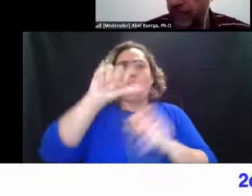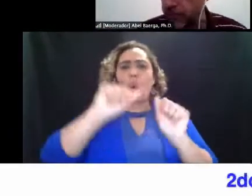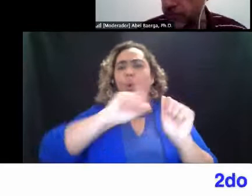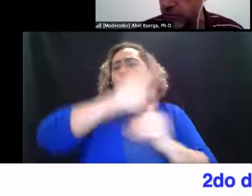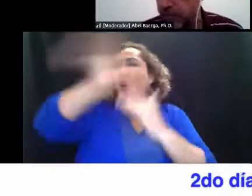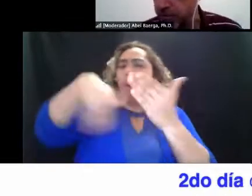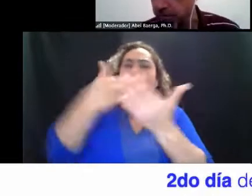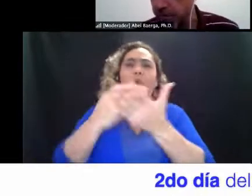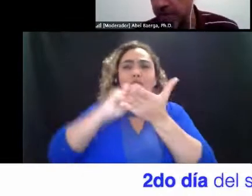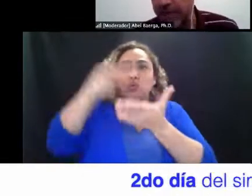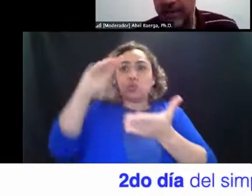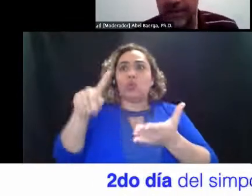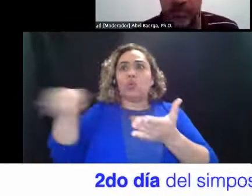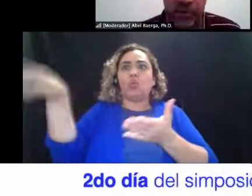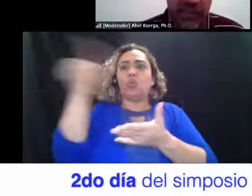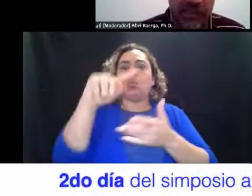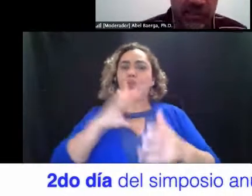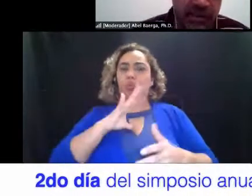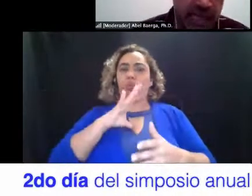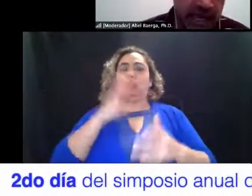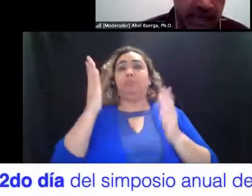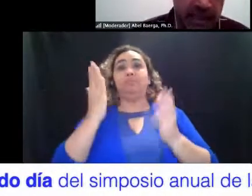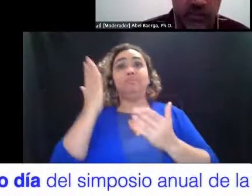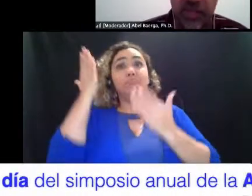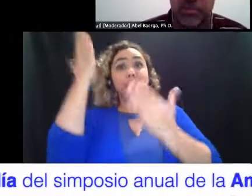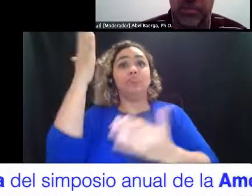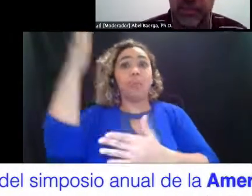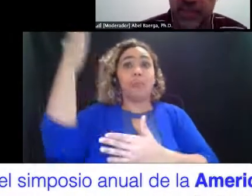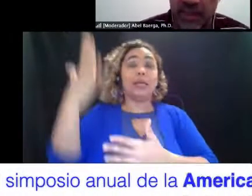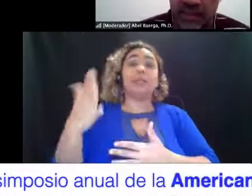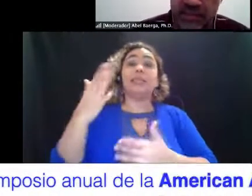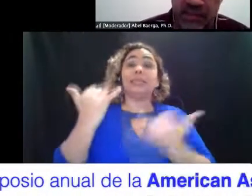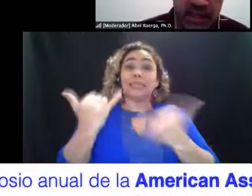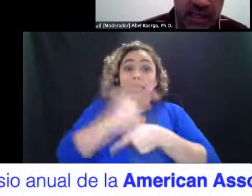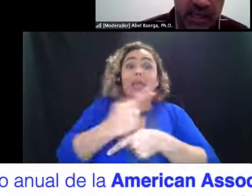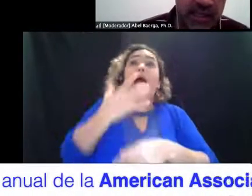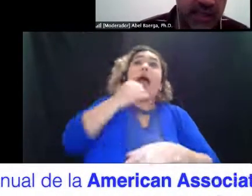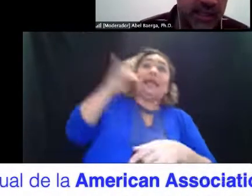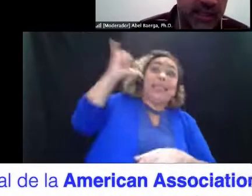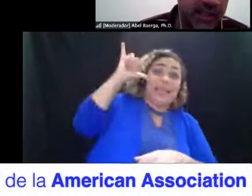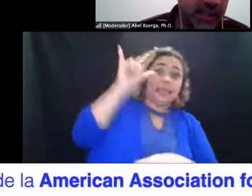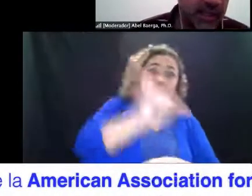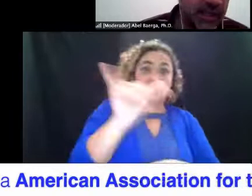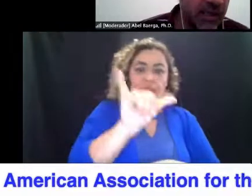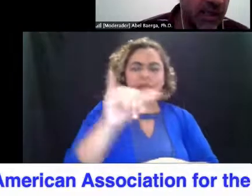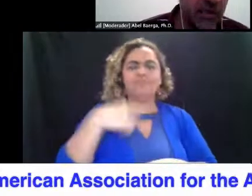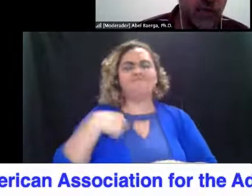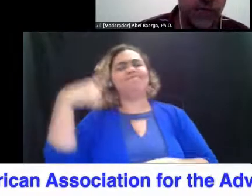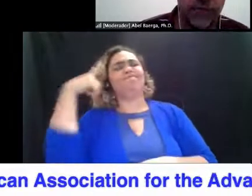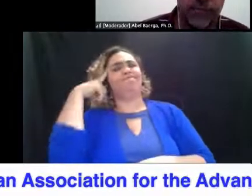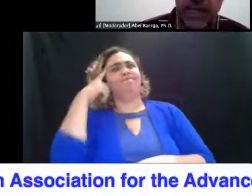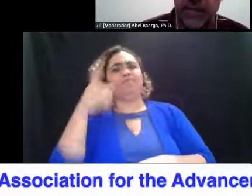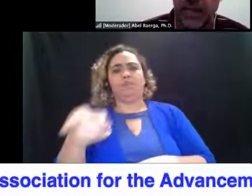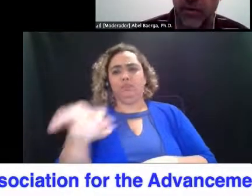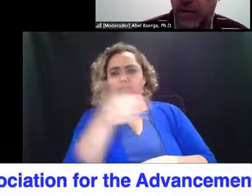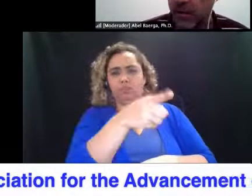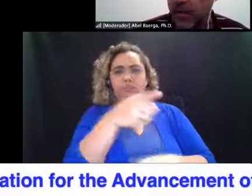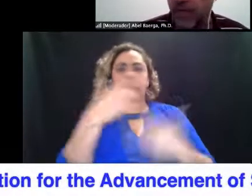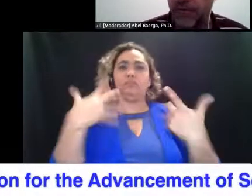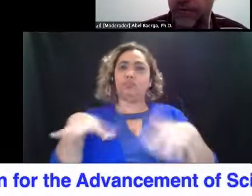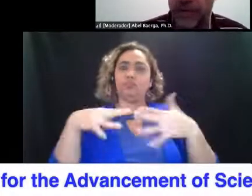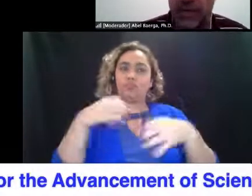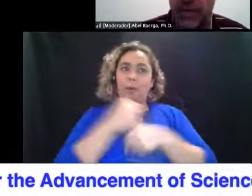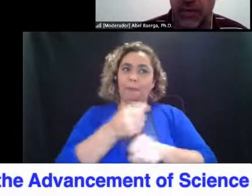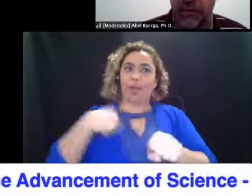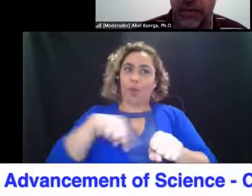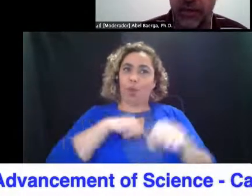the students that presented today and the ones that presented yesterday. I think you've made our